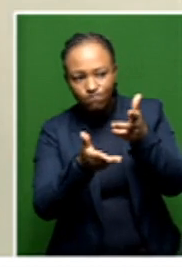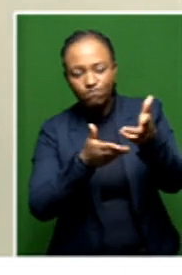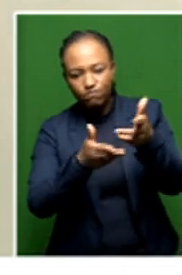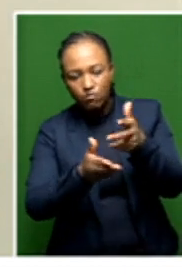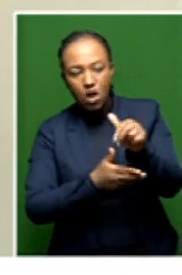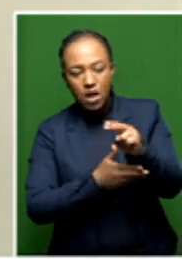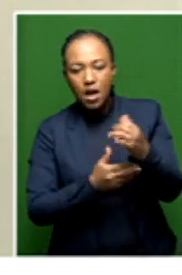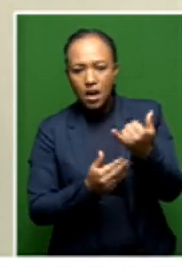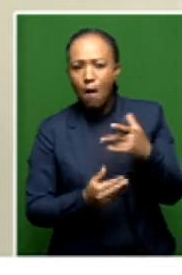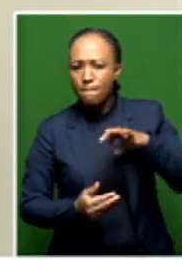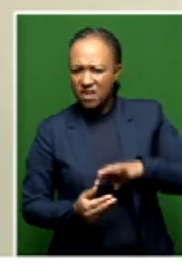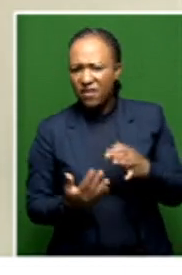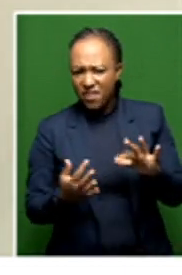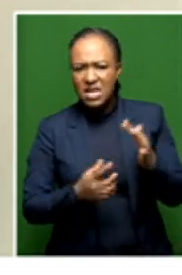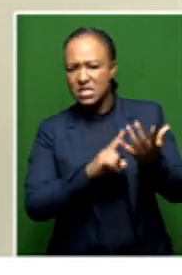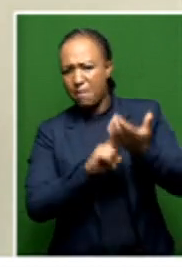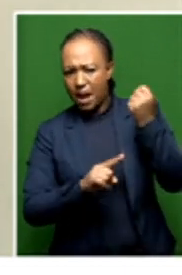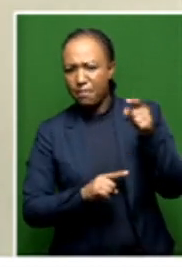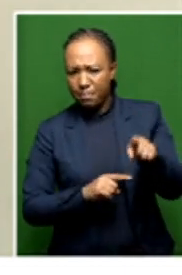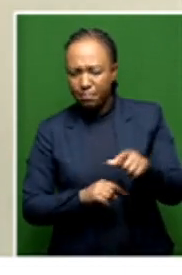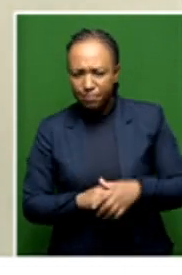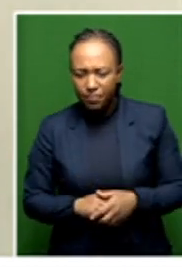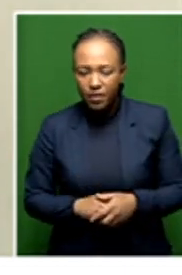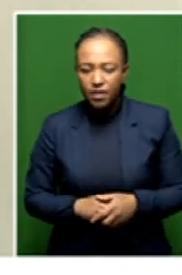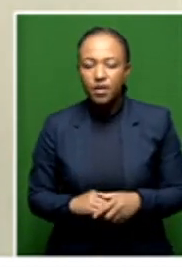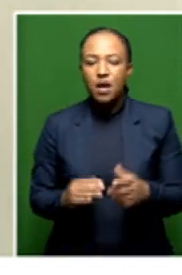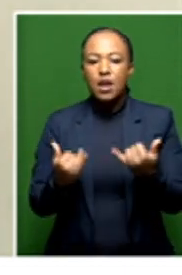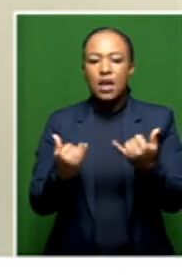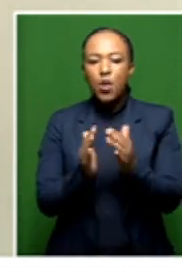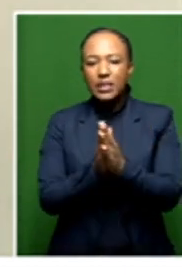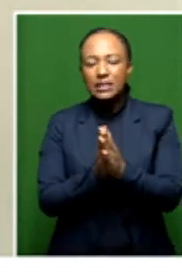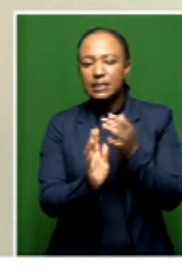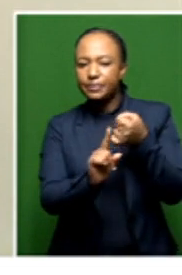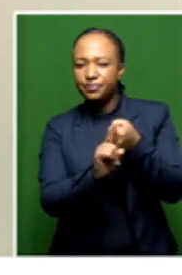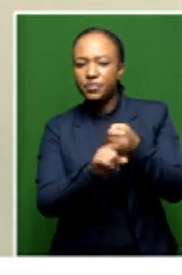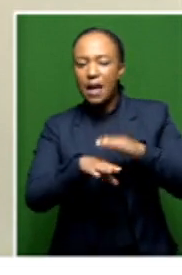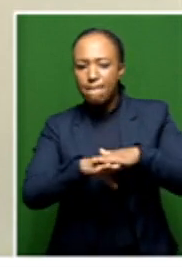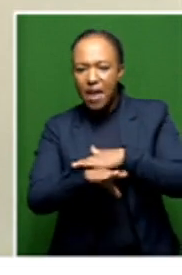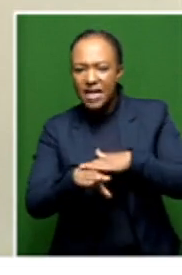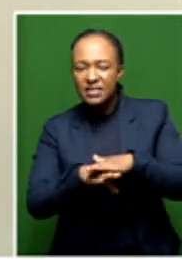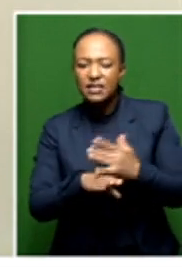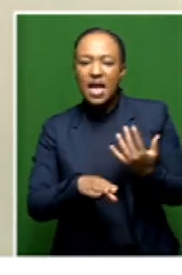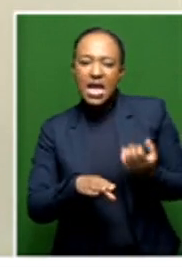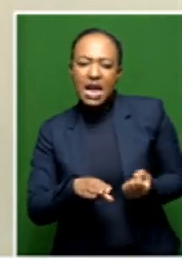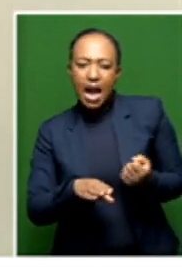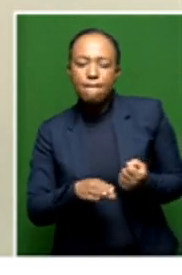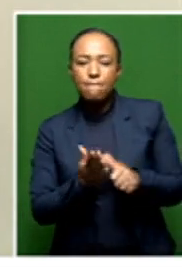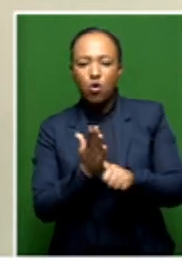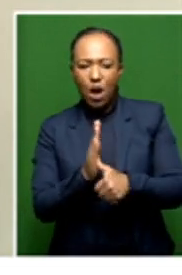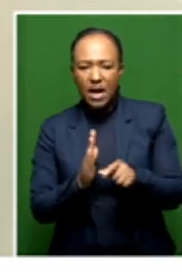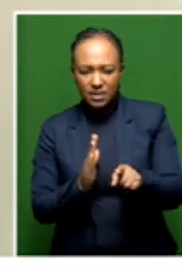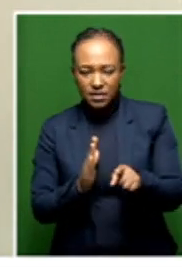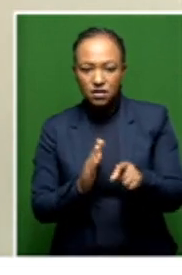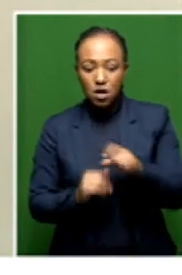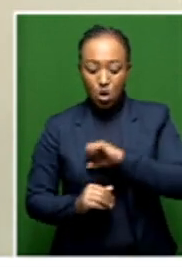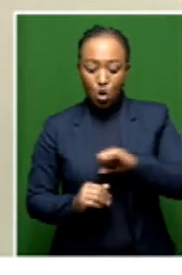we're beneficiaries of such. We are now calling for the basic income grant. We have managed as COSATU, because